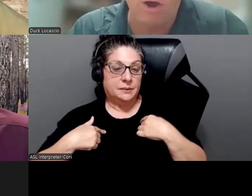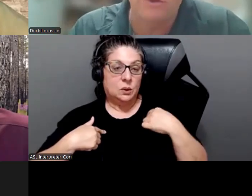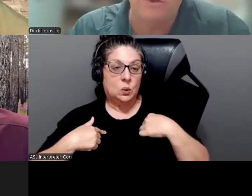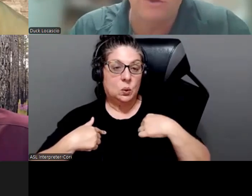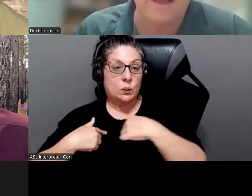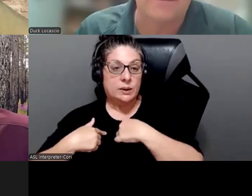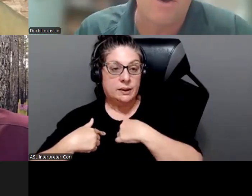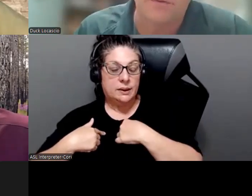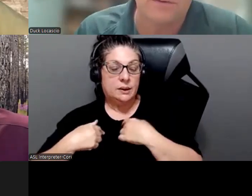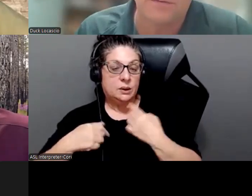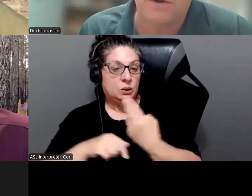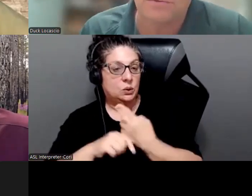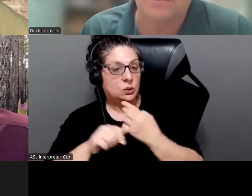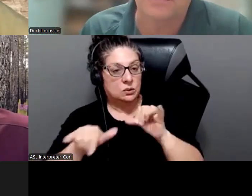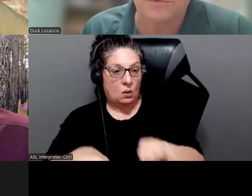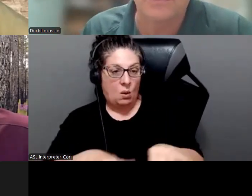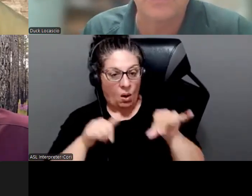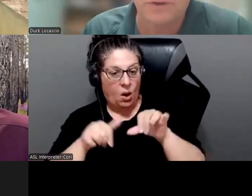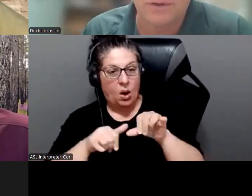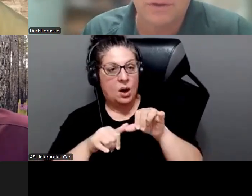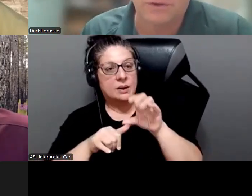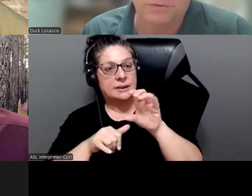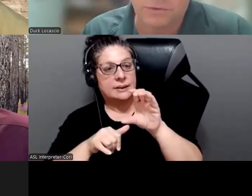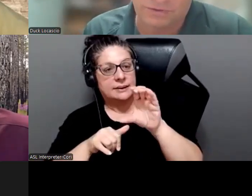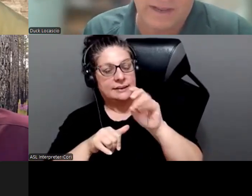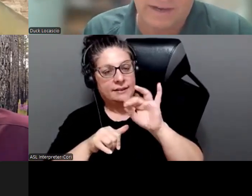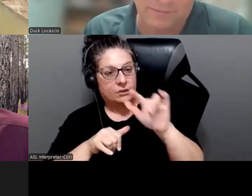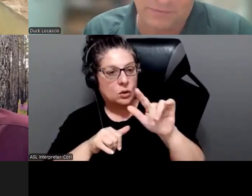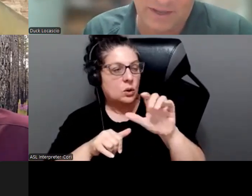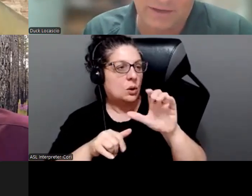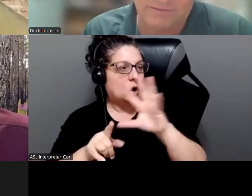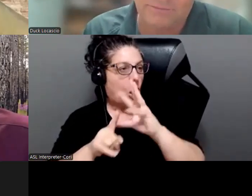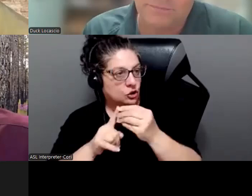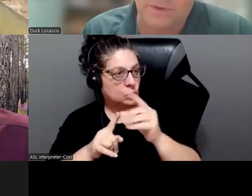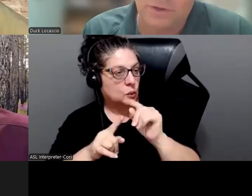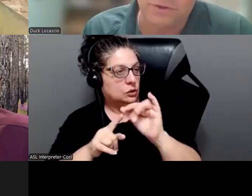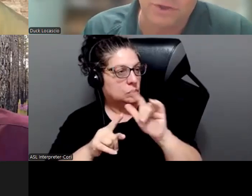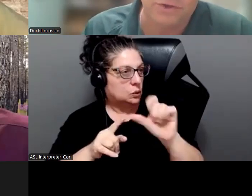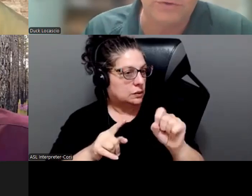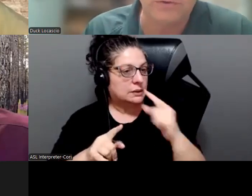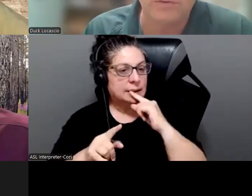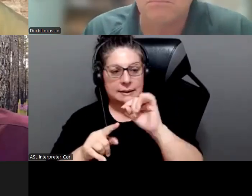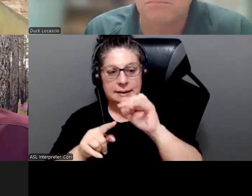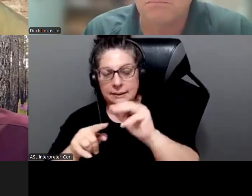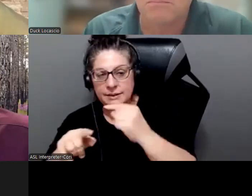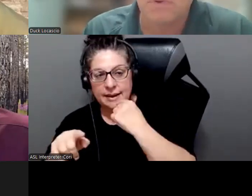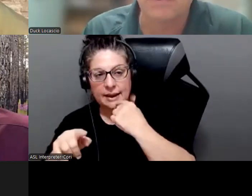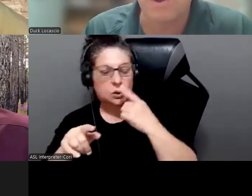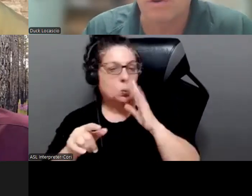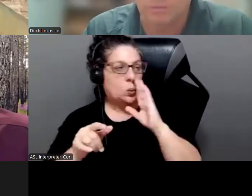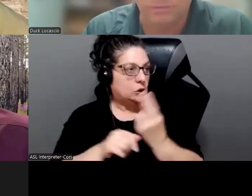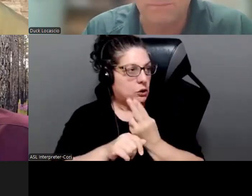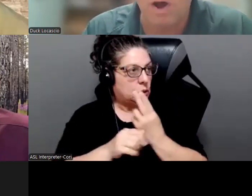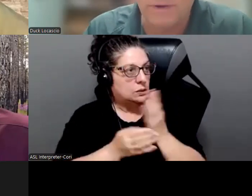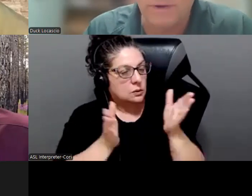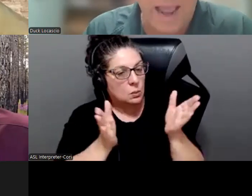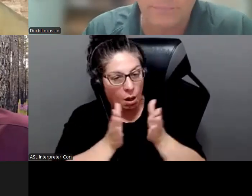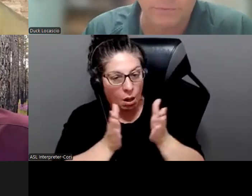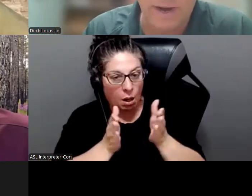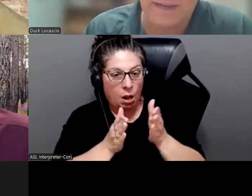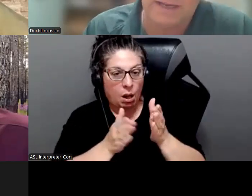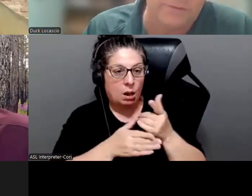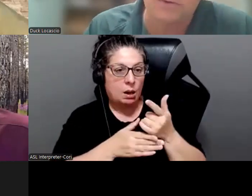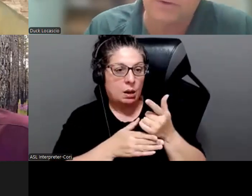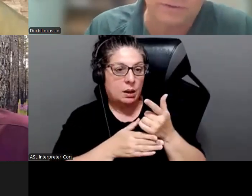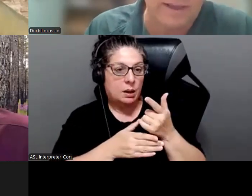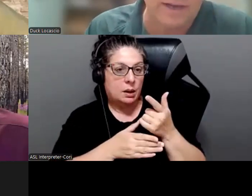we all utilize all the silvicultural tools. So just like Tim said, you'll use small gaps,